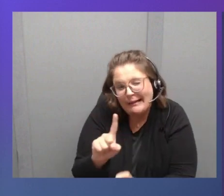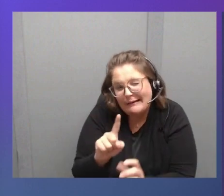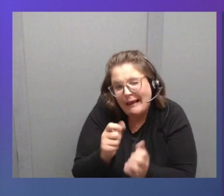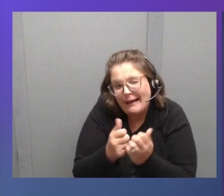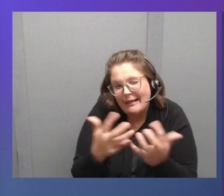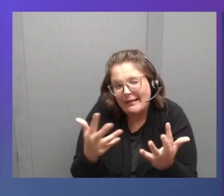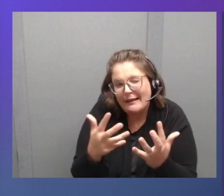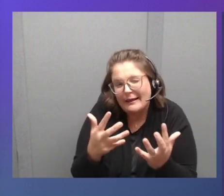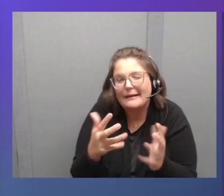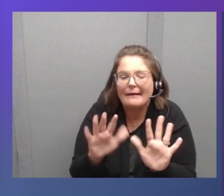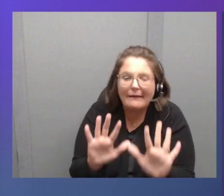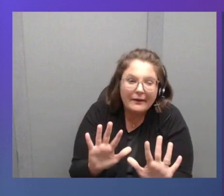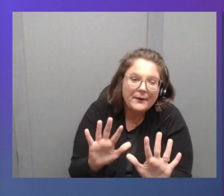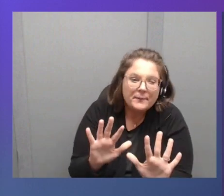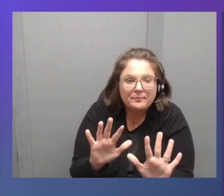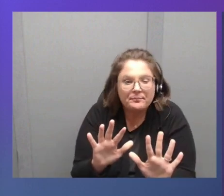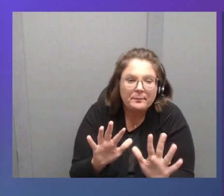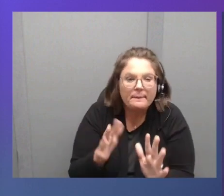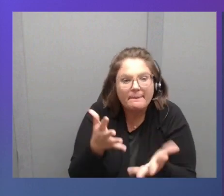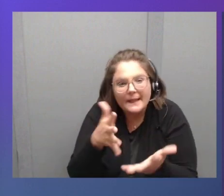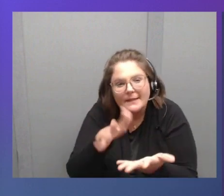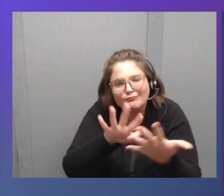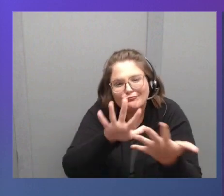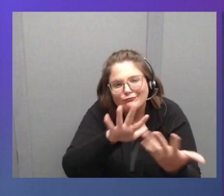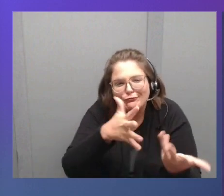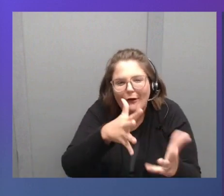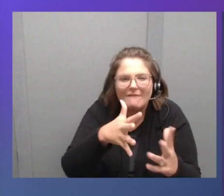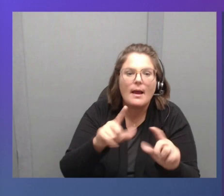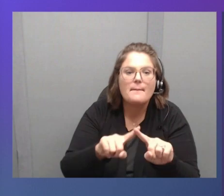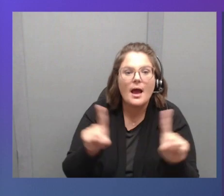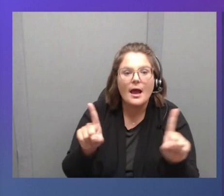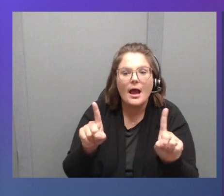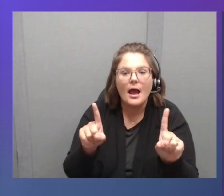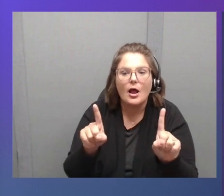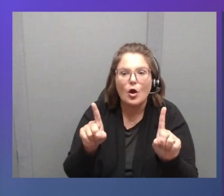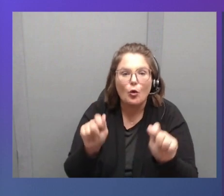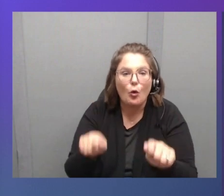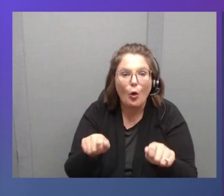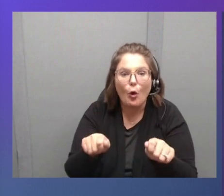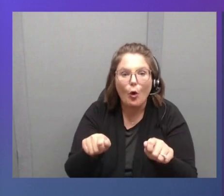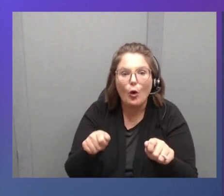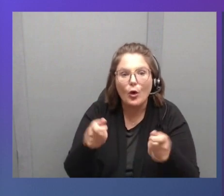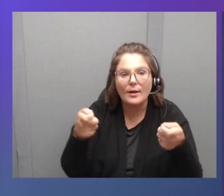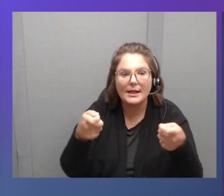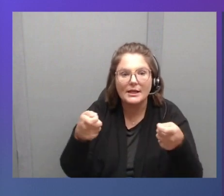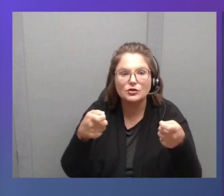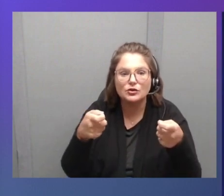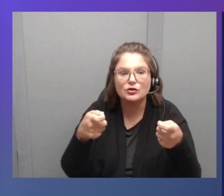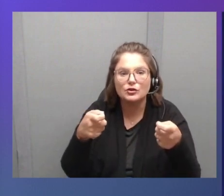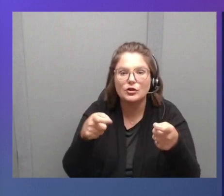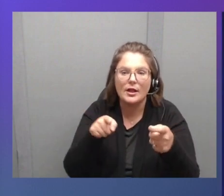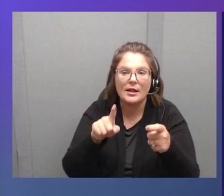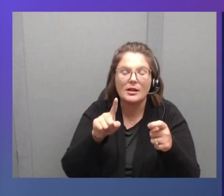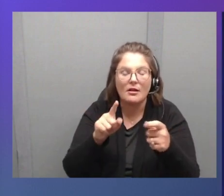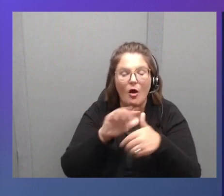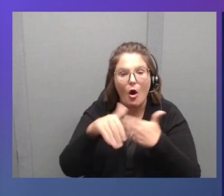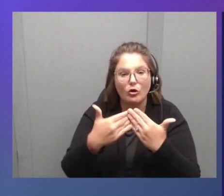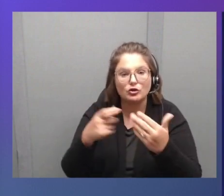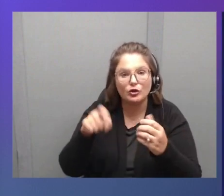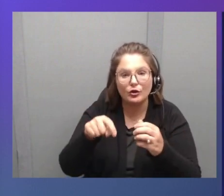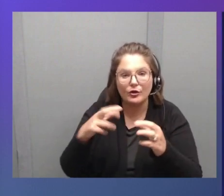in absolutes, but can be managed with SSM. I think that's important for everyone to realize. That is very true.